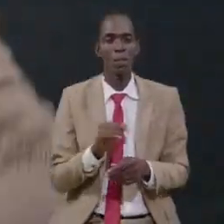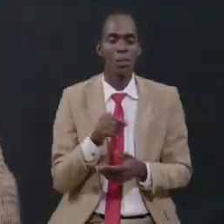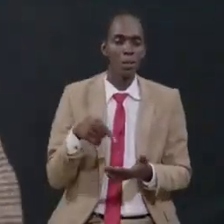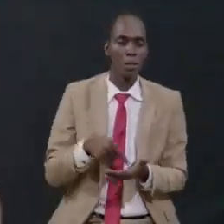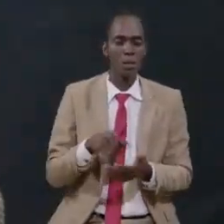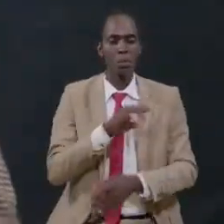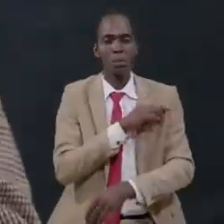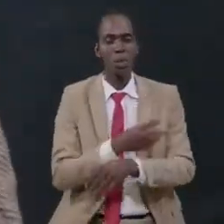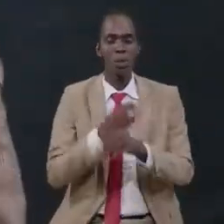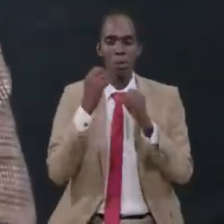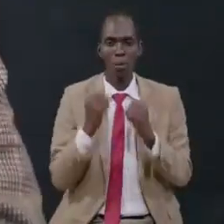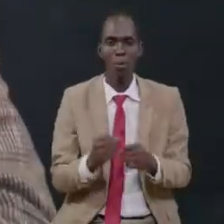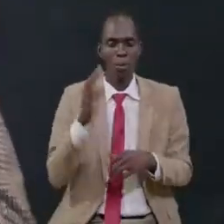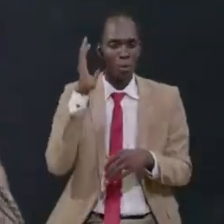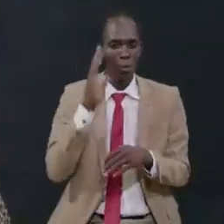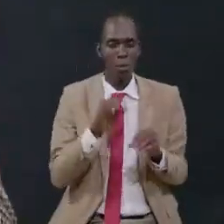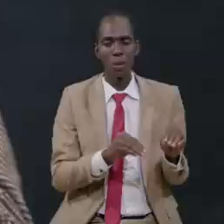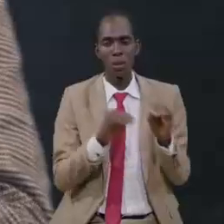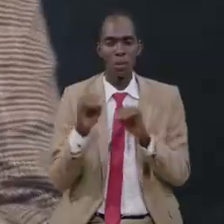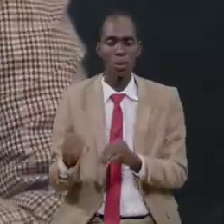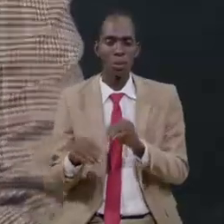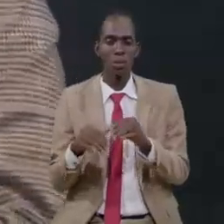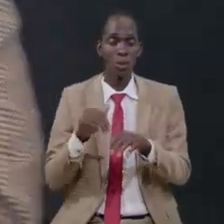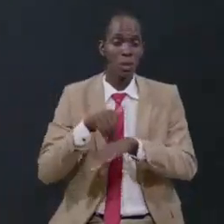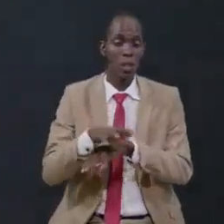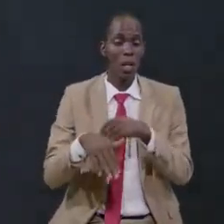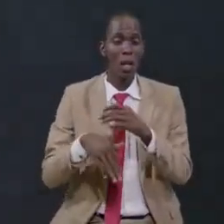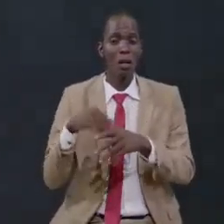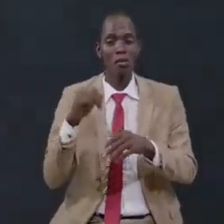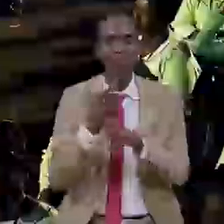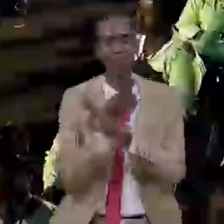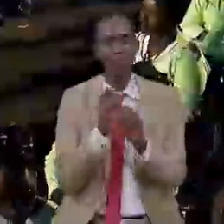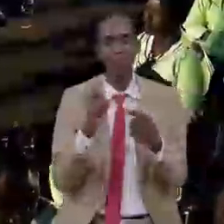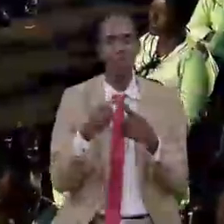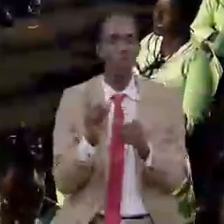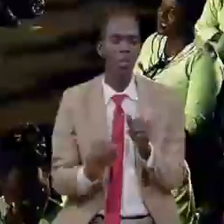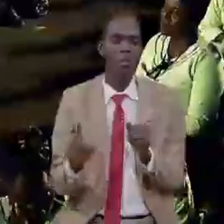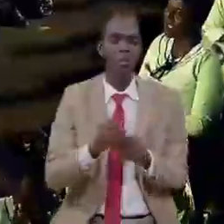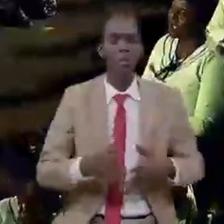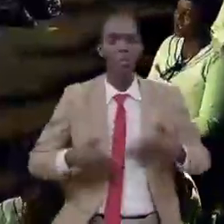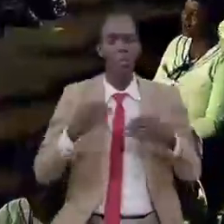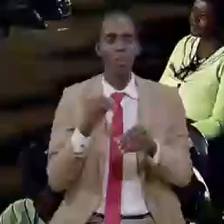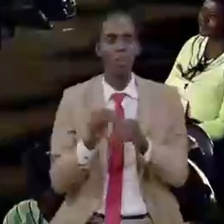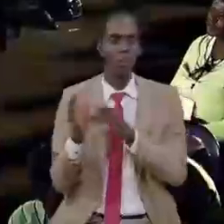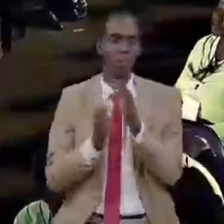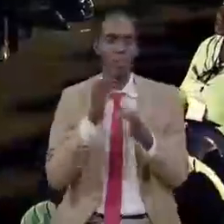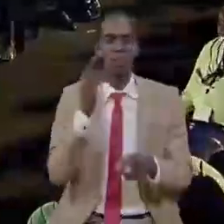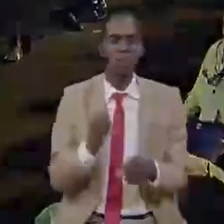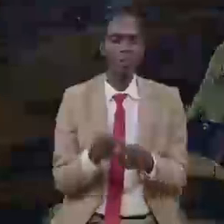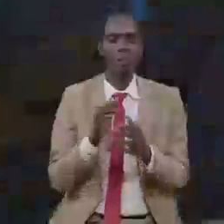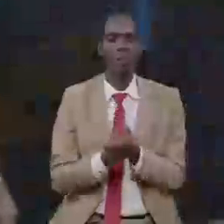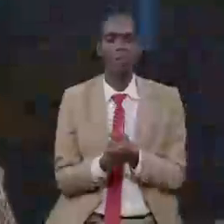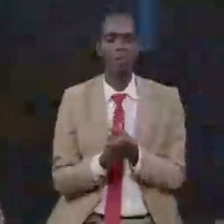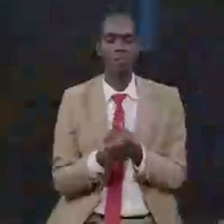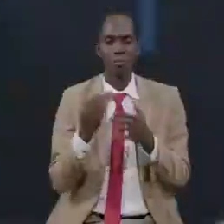will send forth redemption into every life, in Jesus' name. Tonight we come to